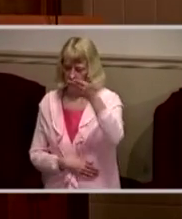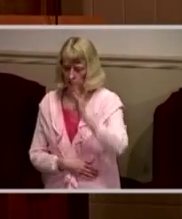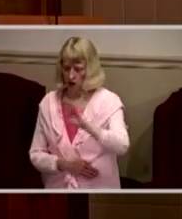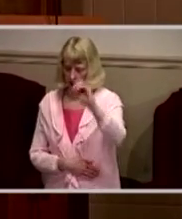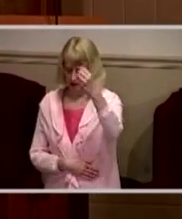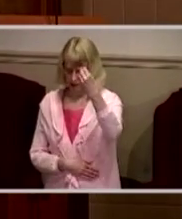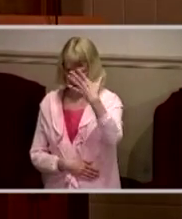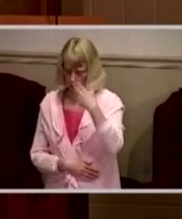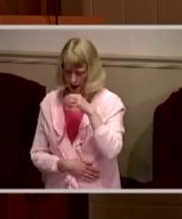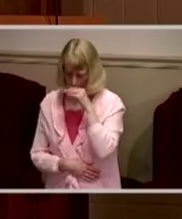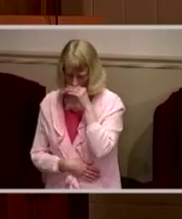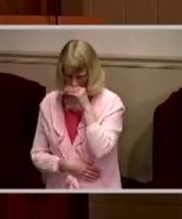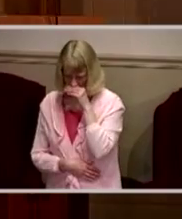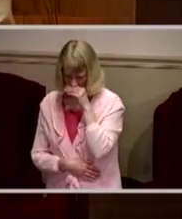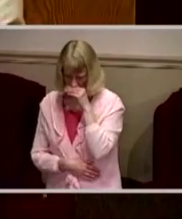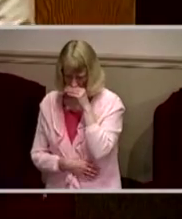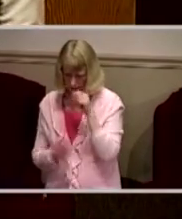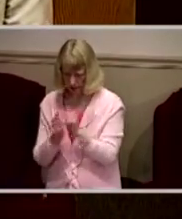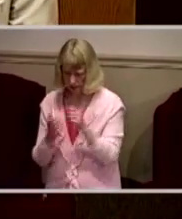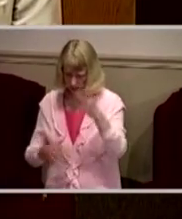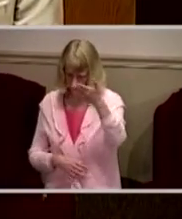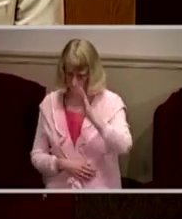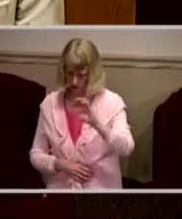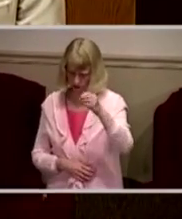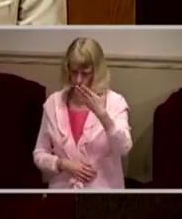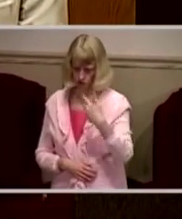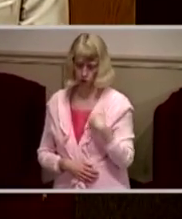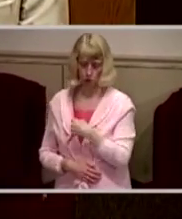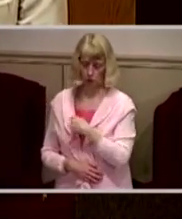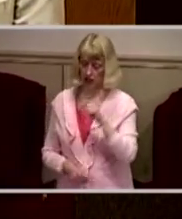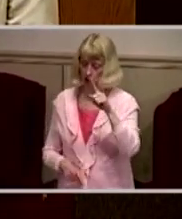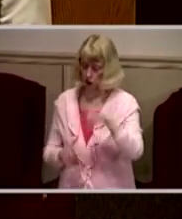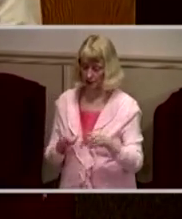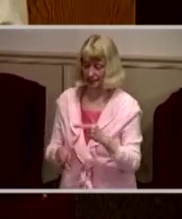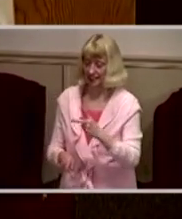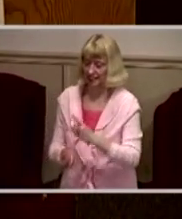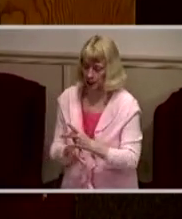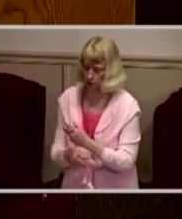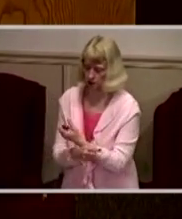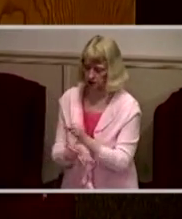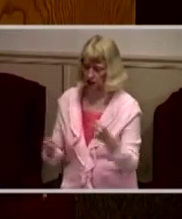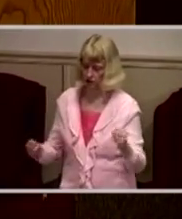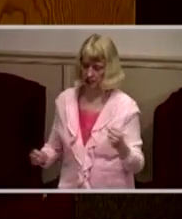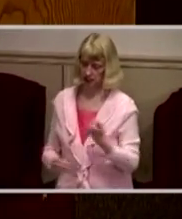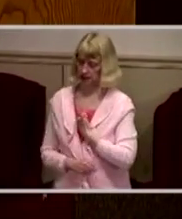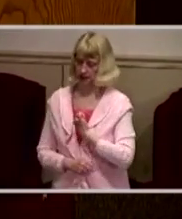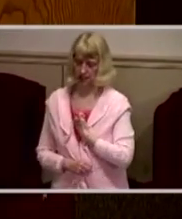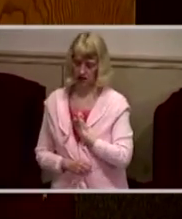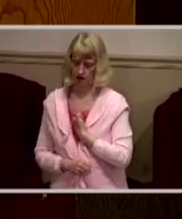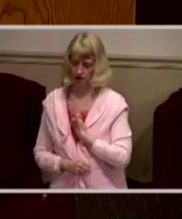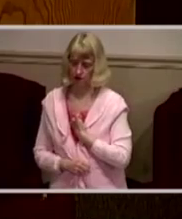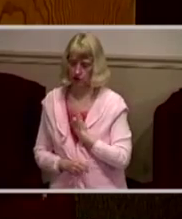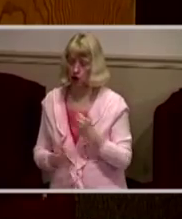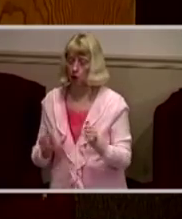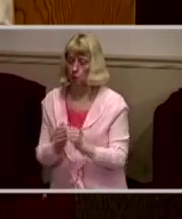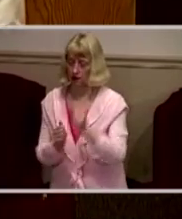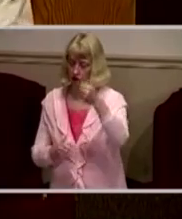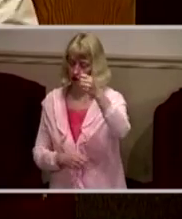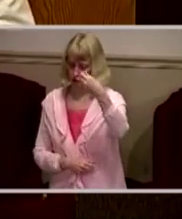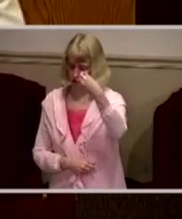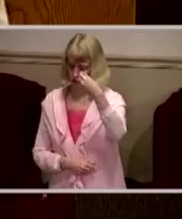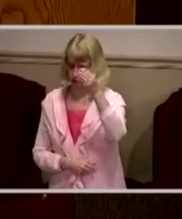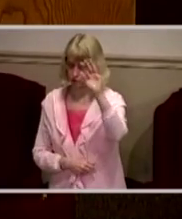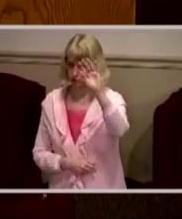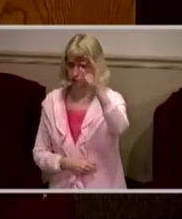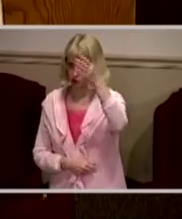grace. Because you see, without God's grace, we would not be able to keep our salvation ourselves. But with the grace of God,